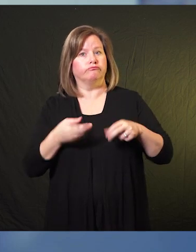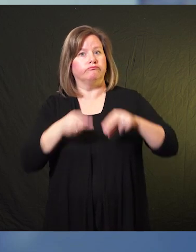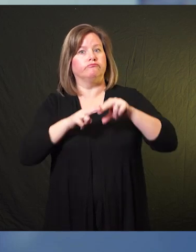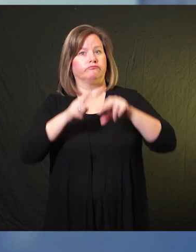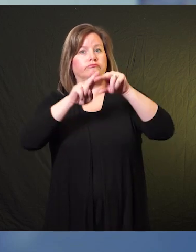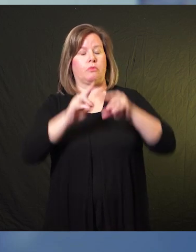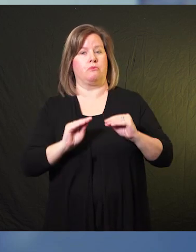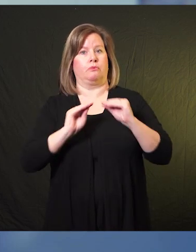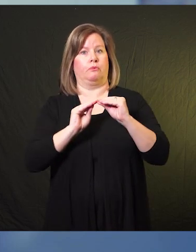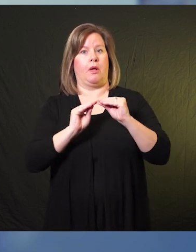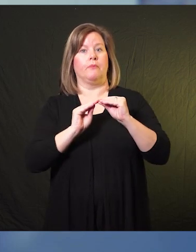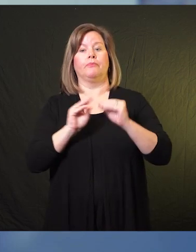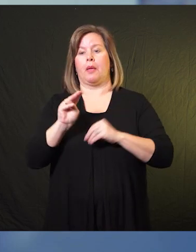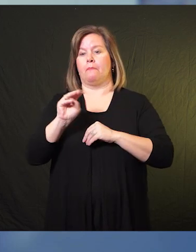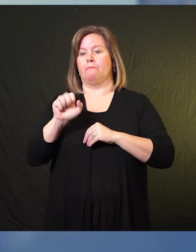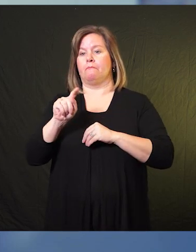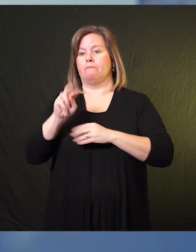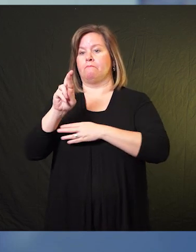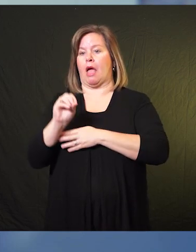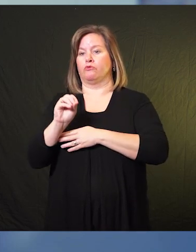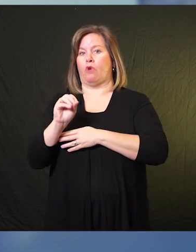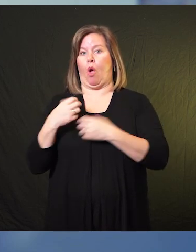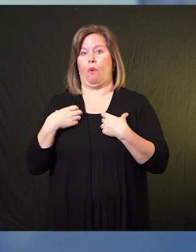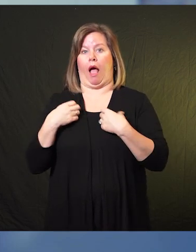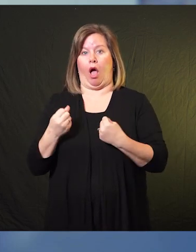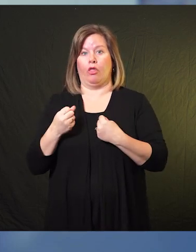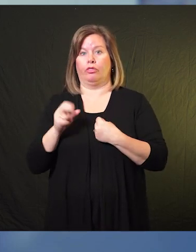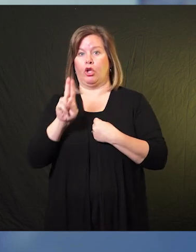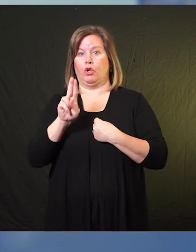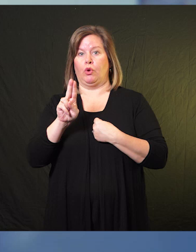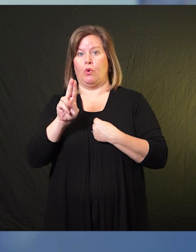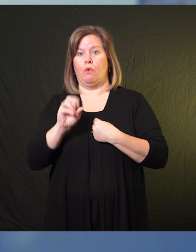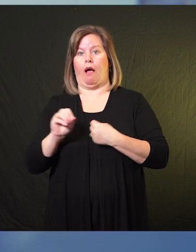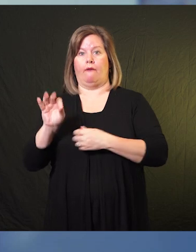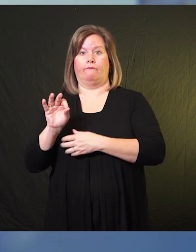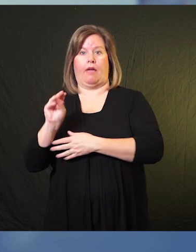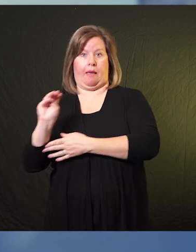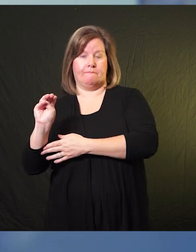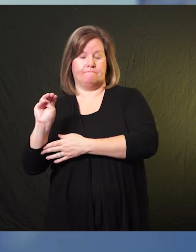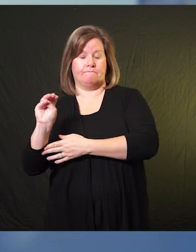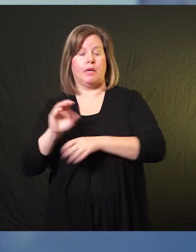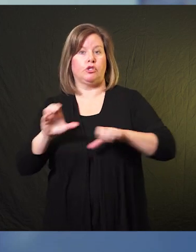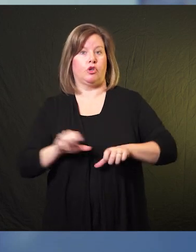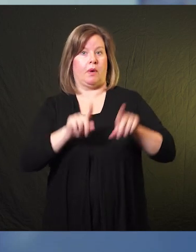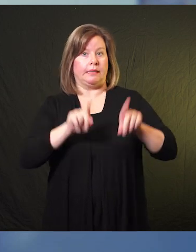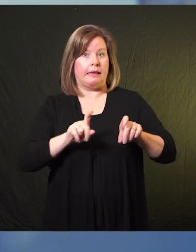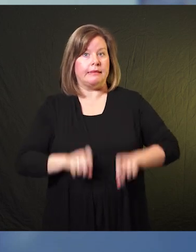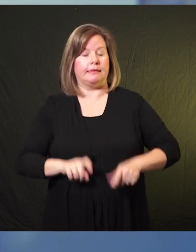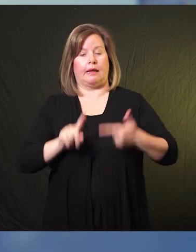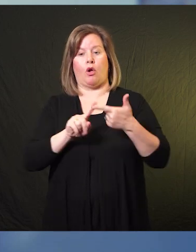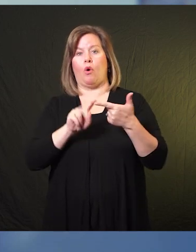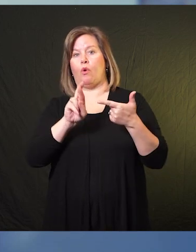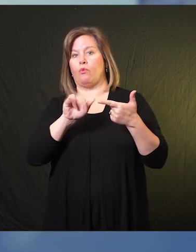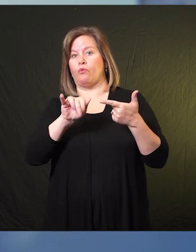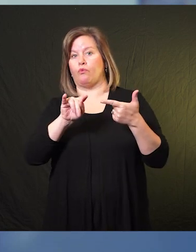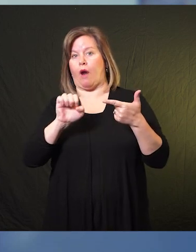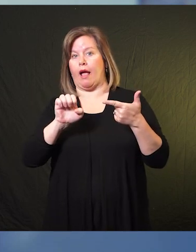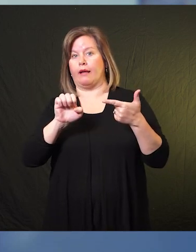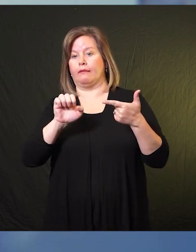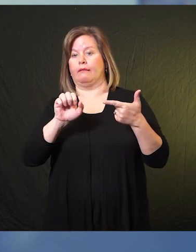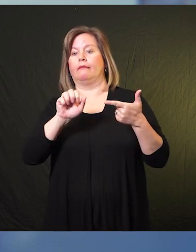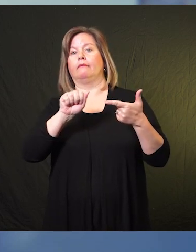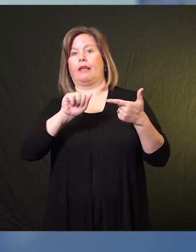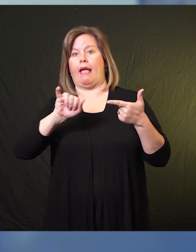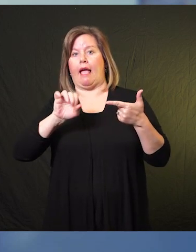locations, Metro Health, U of M is doing testing, and Rite Aid in Kentwood is also doing testing, not to mention the health department's